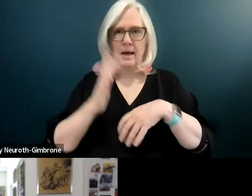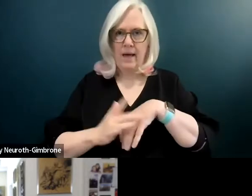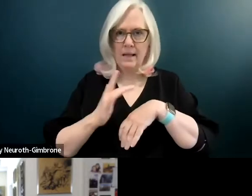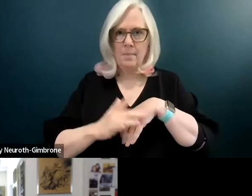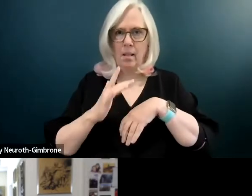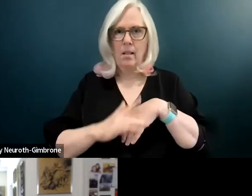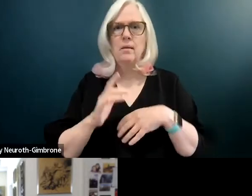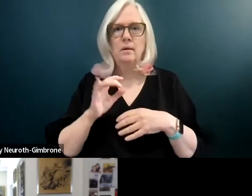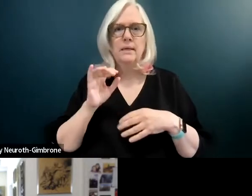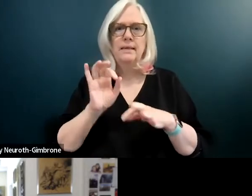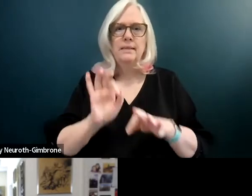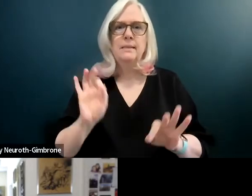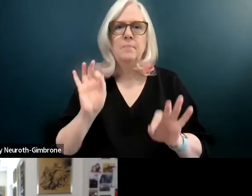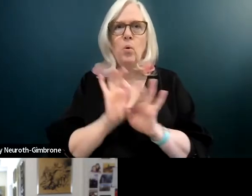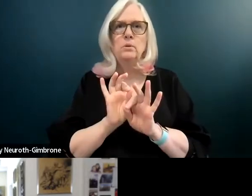That's really important to